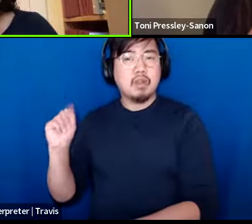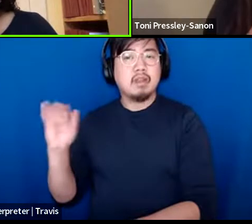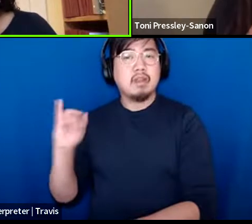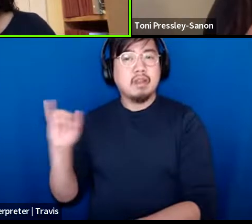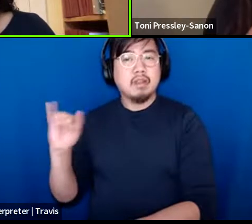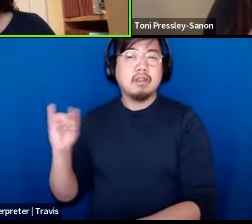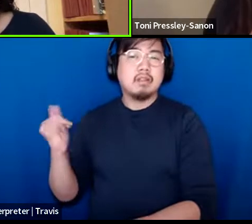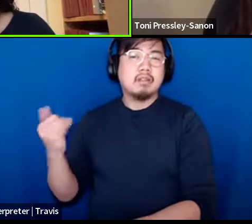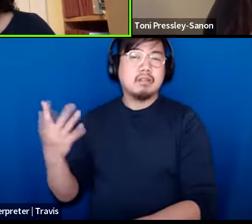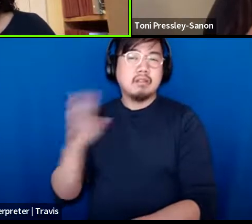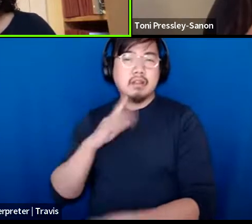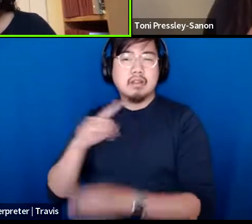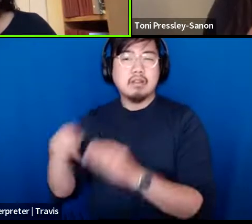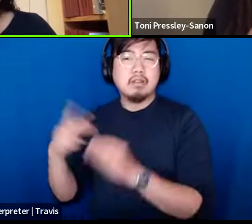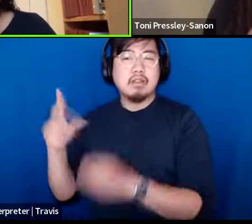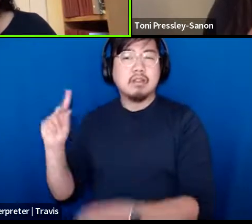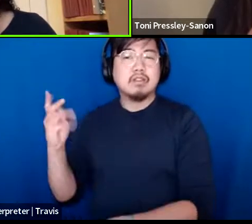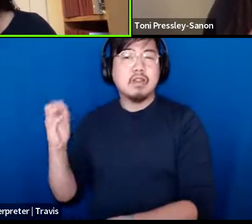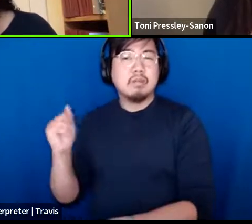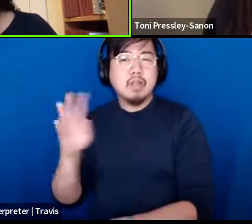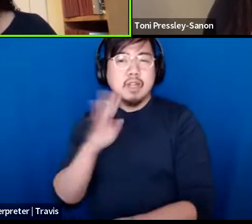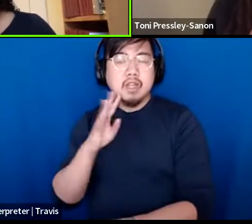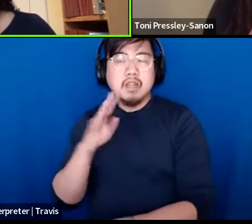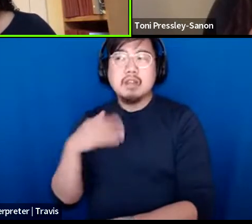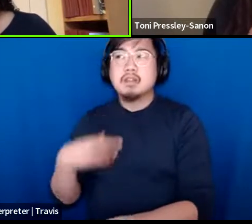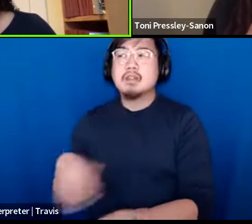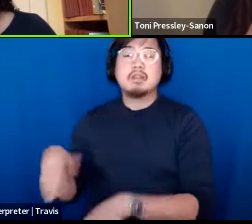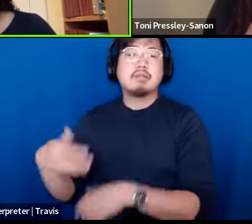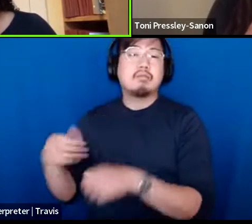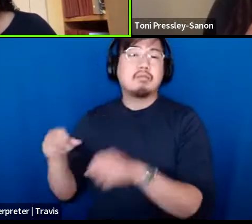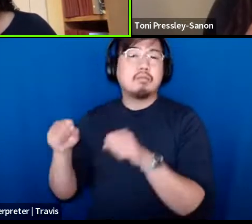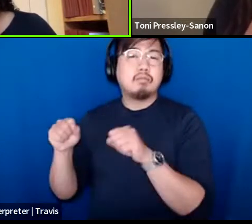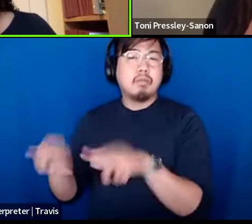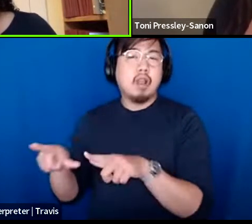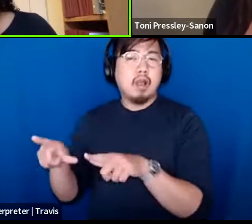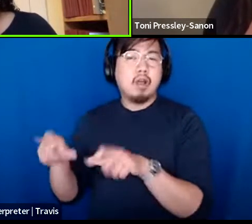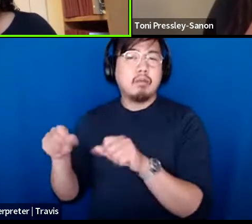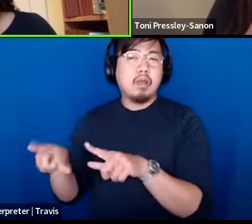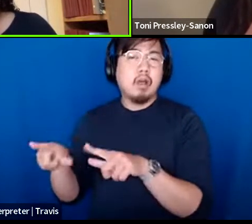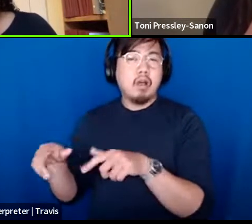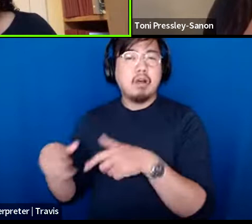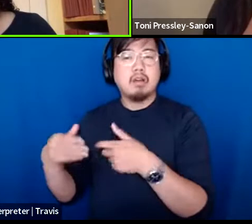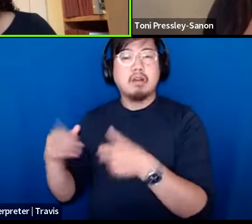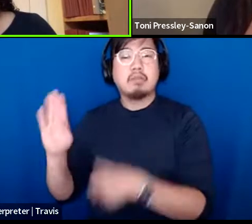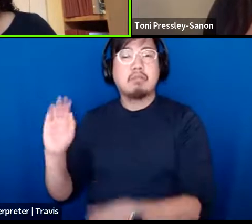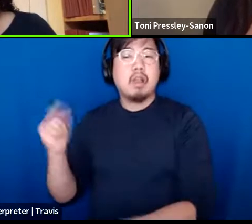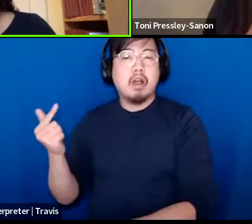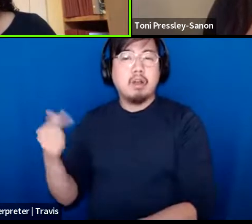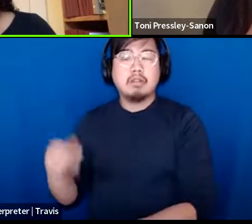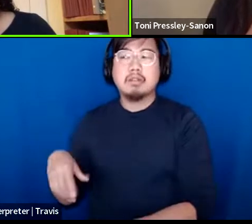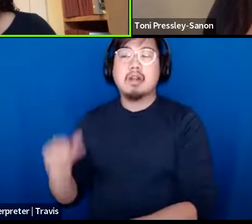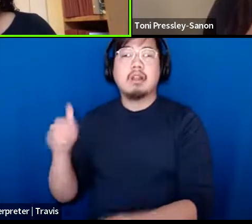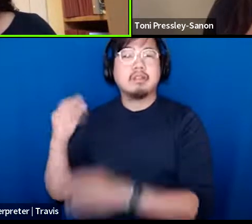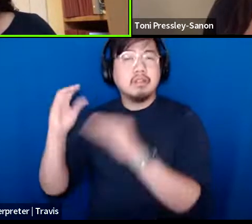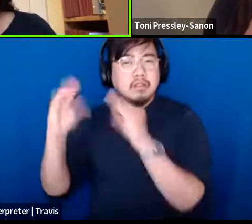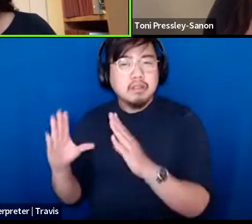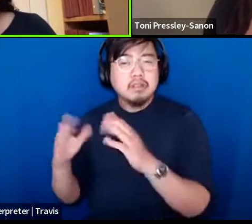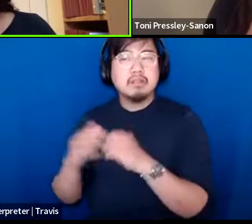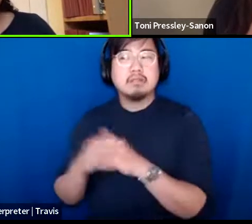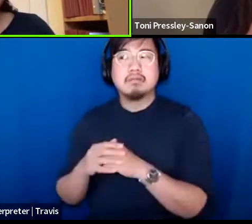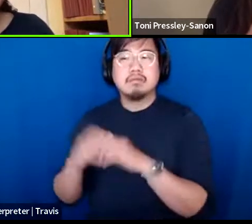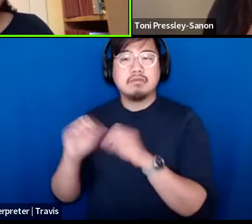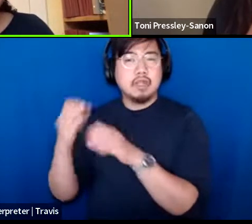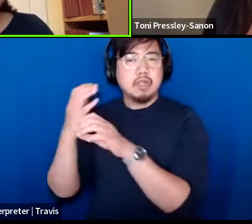talks, blogs, published writings, various works that are accessible